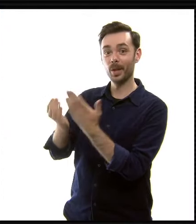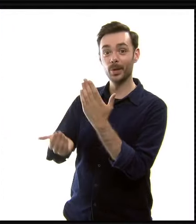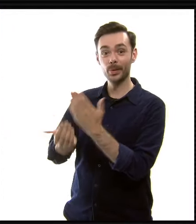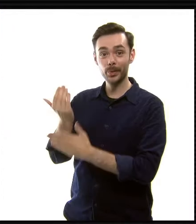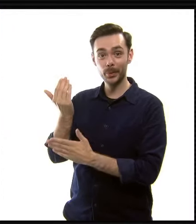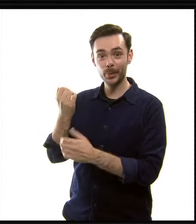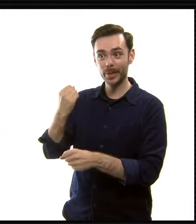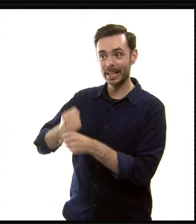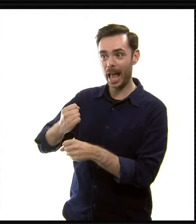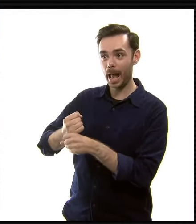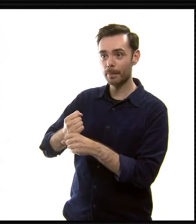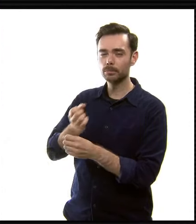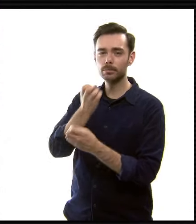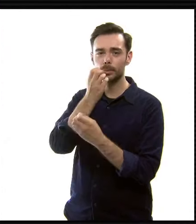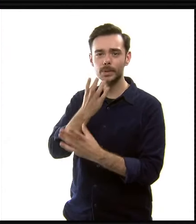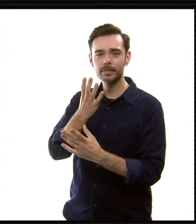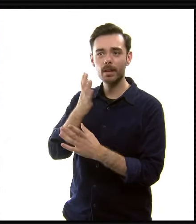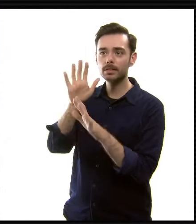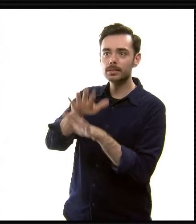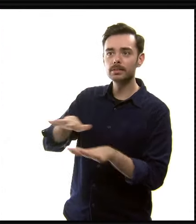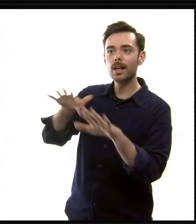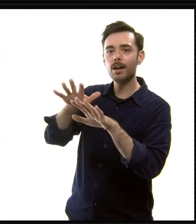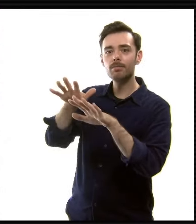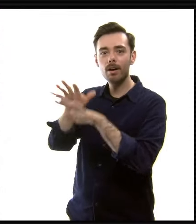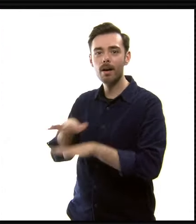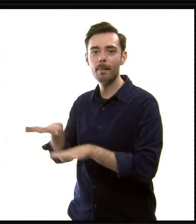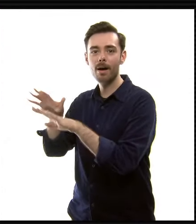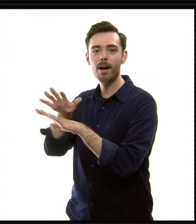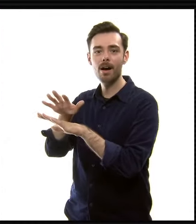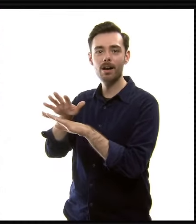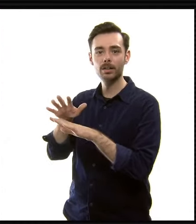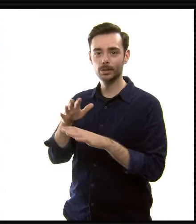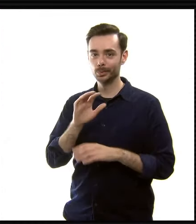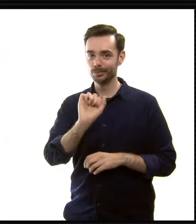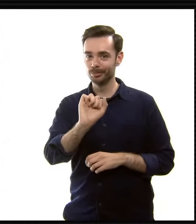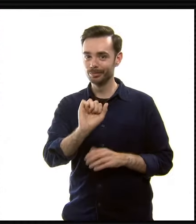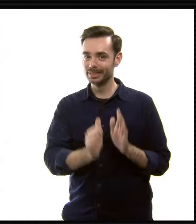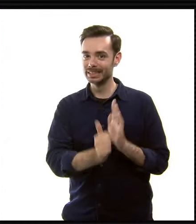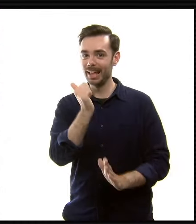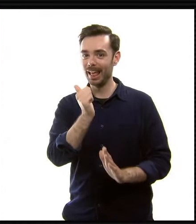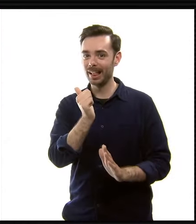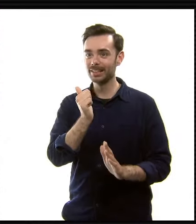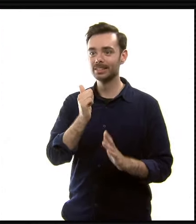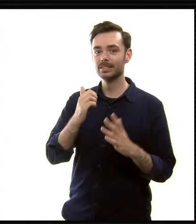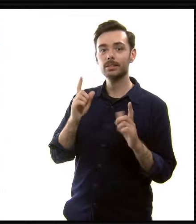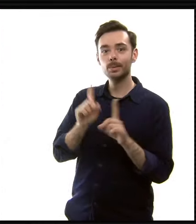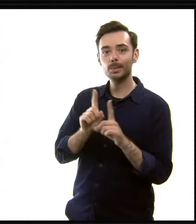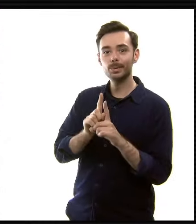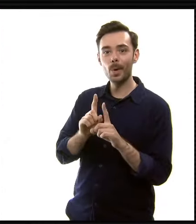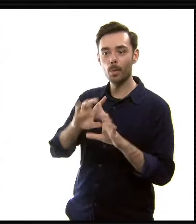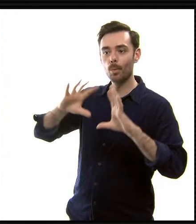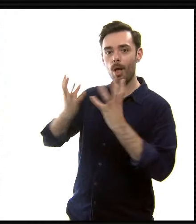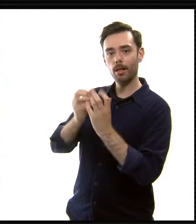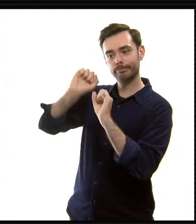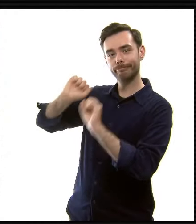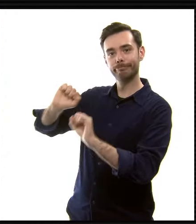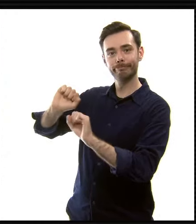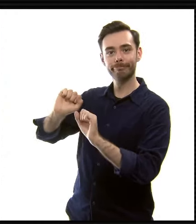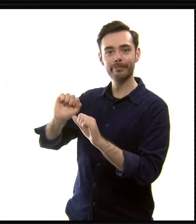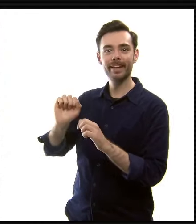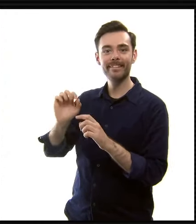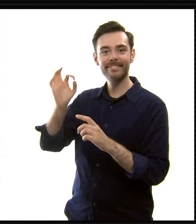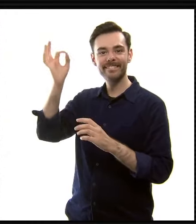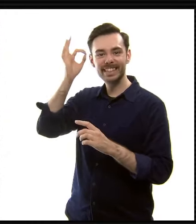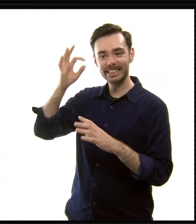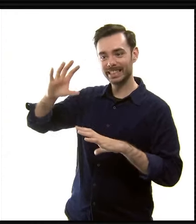dioramas that require players to use all the skills I just mentioned, plus physics and brick-by-brick building to help save this amusement park. Now,